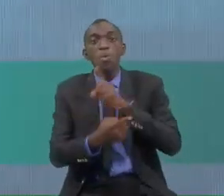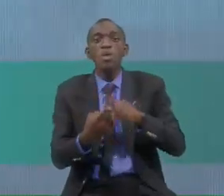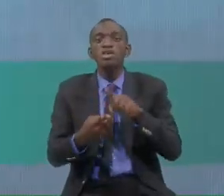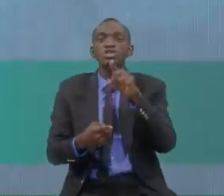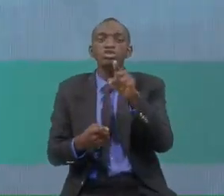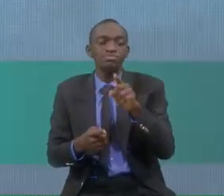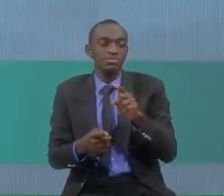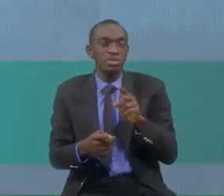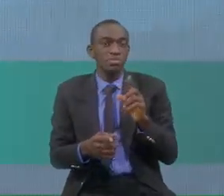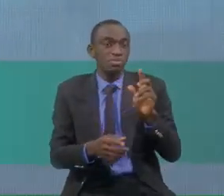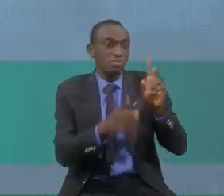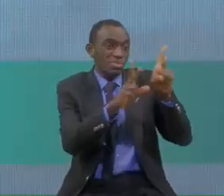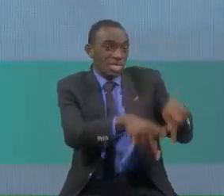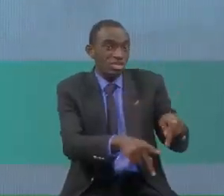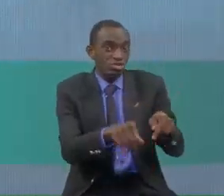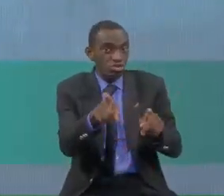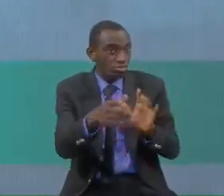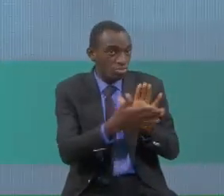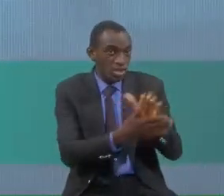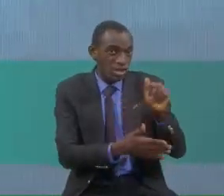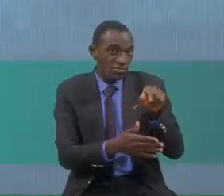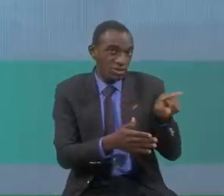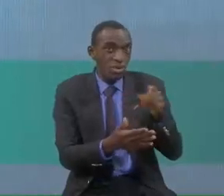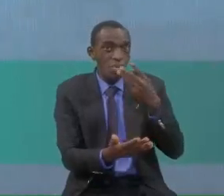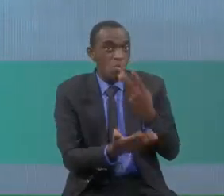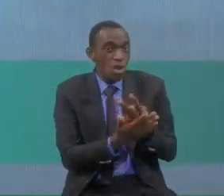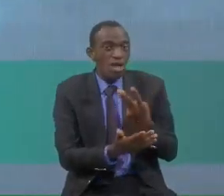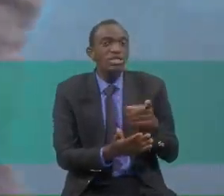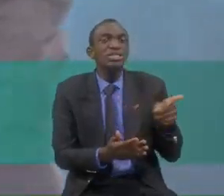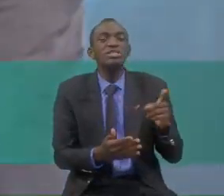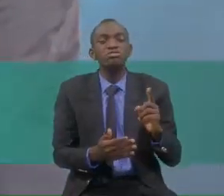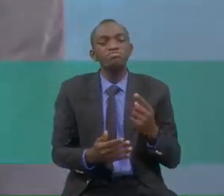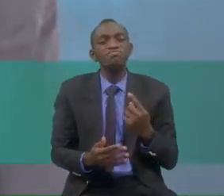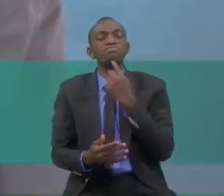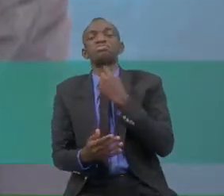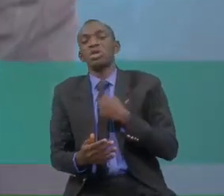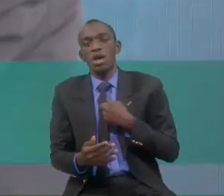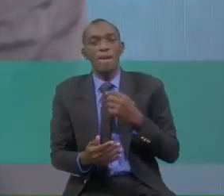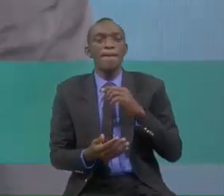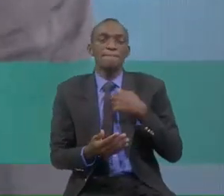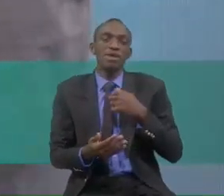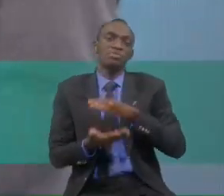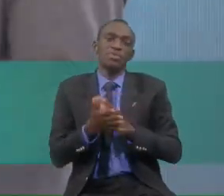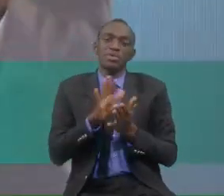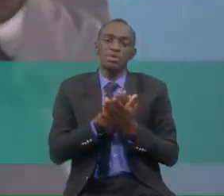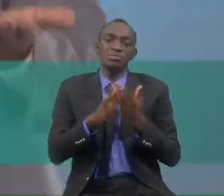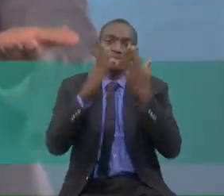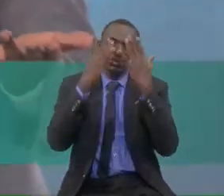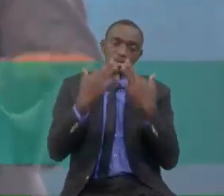the most trusted assistant, sad and sorrowful. When somebody takes away